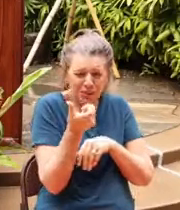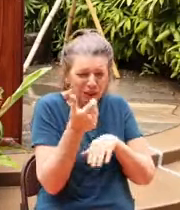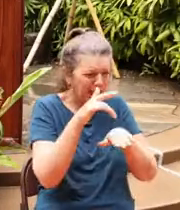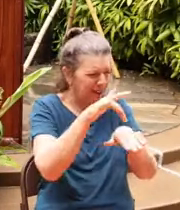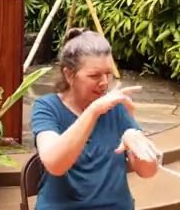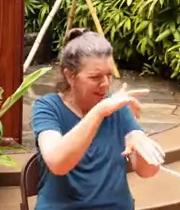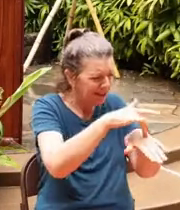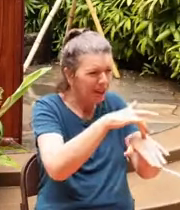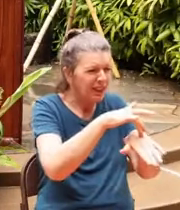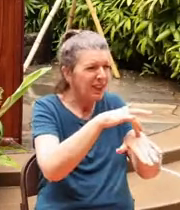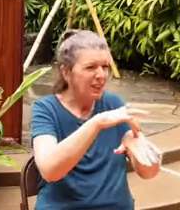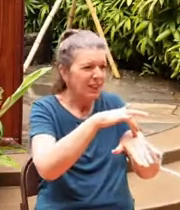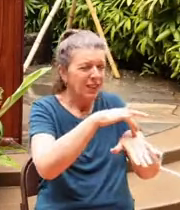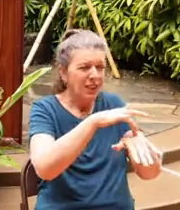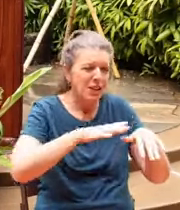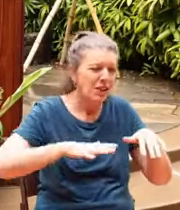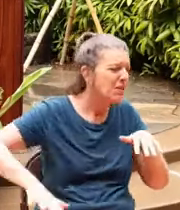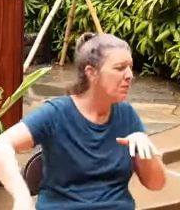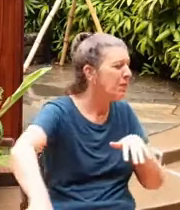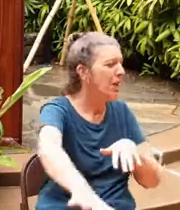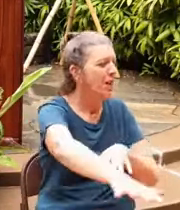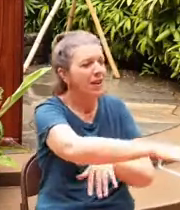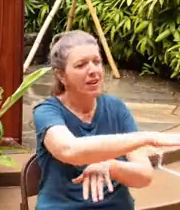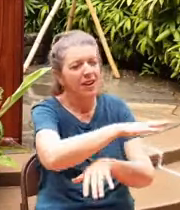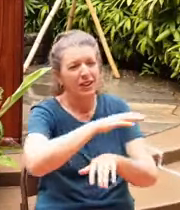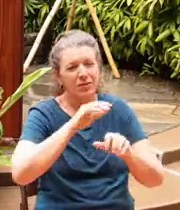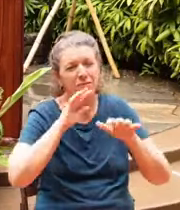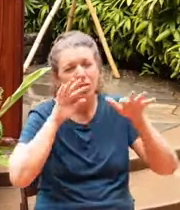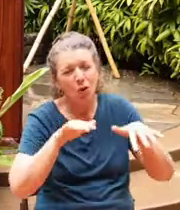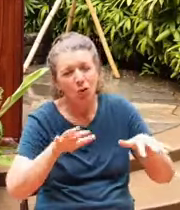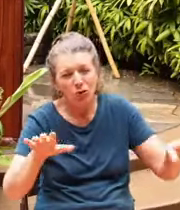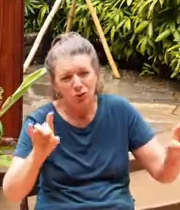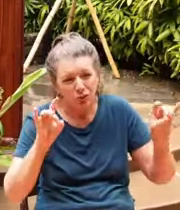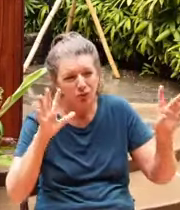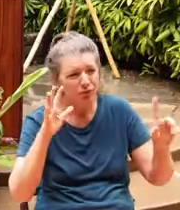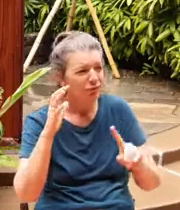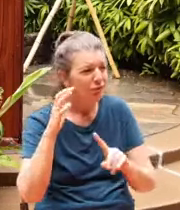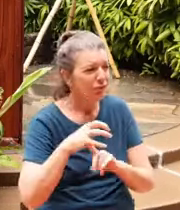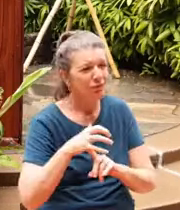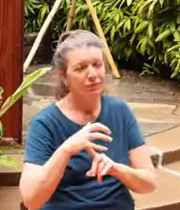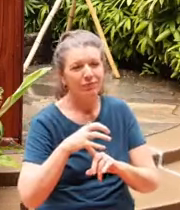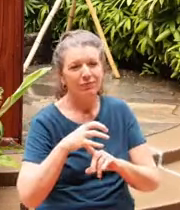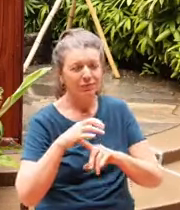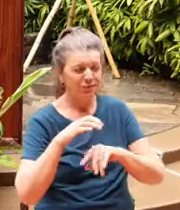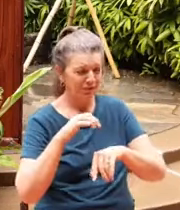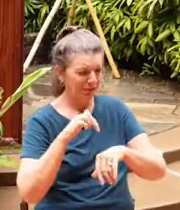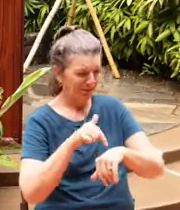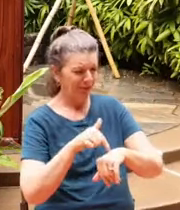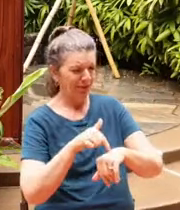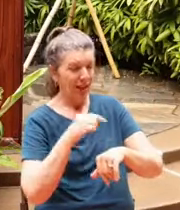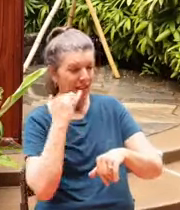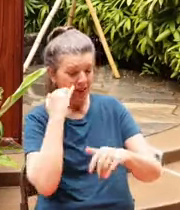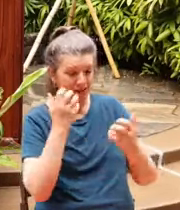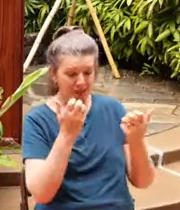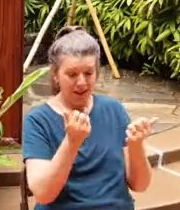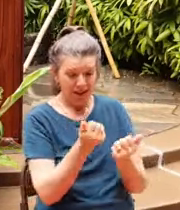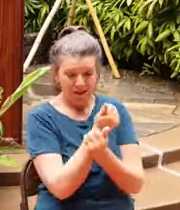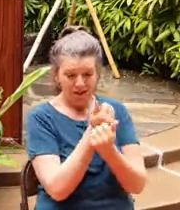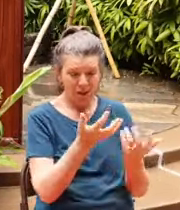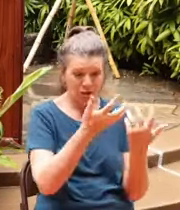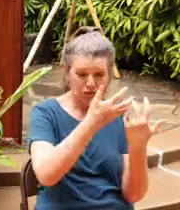an expansive, magnificent ocean. And if everything aligns perfectly for a